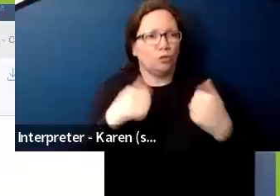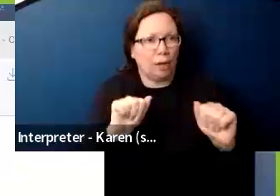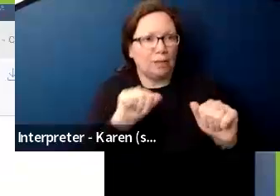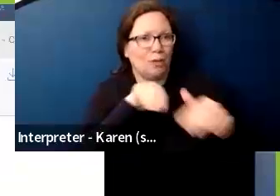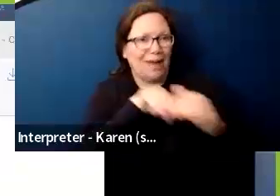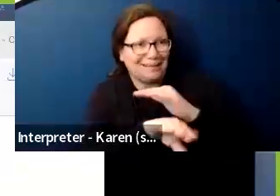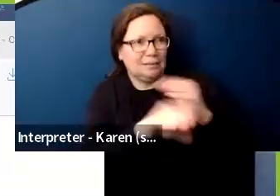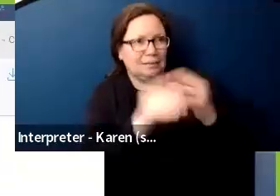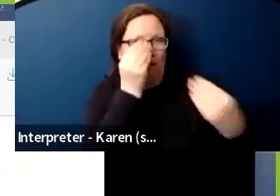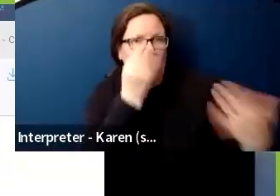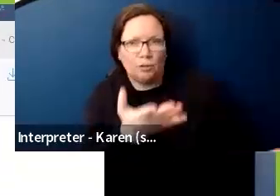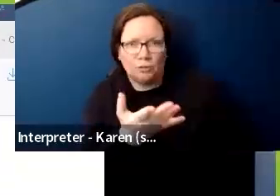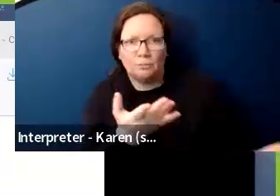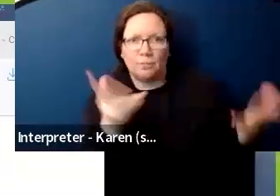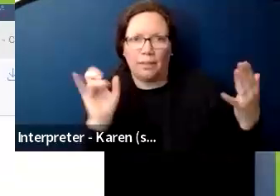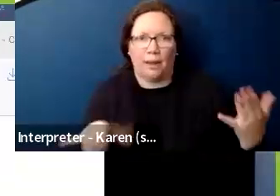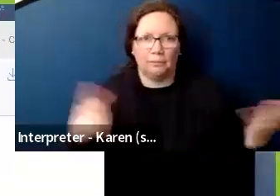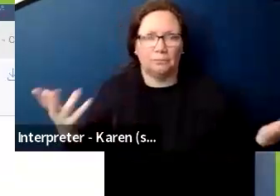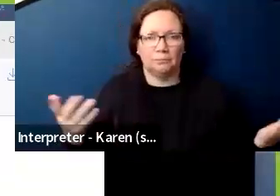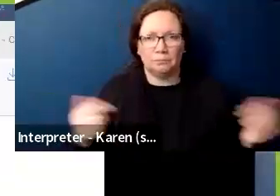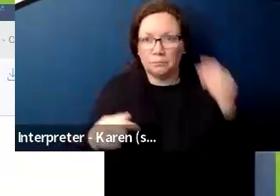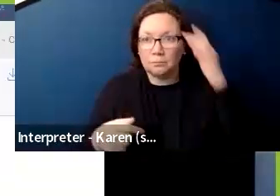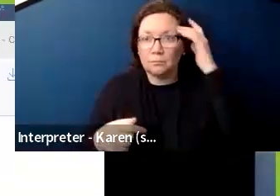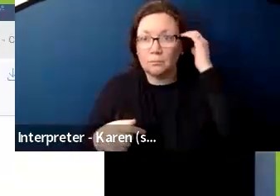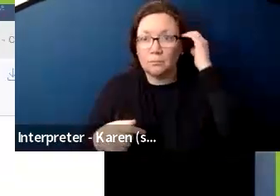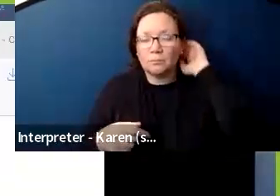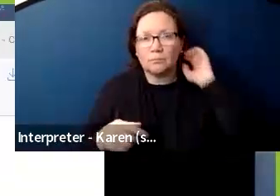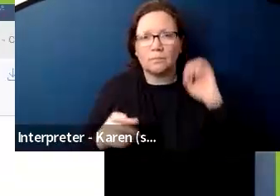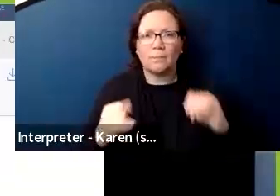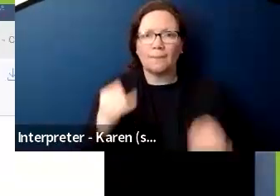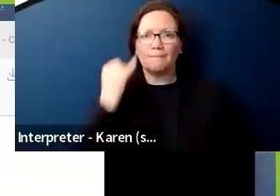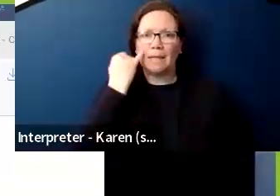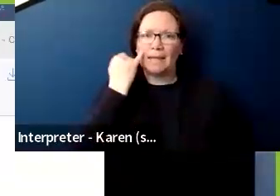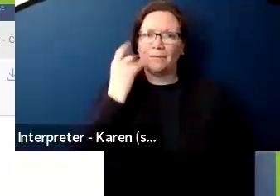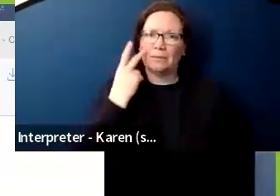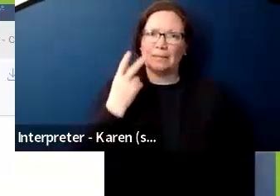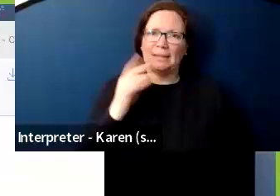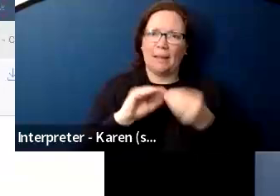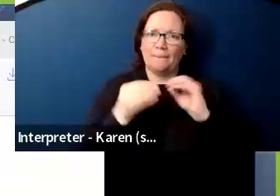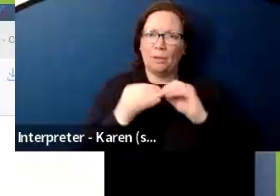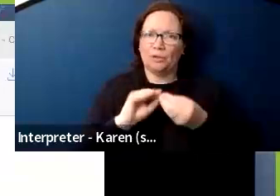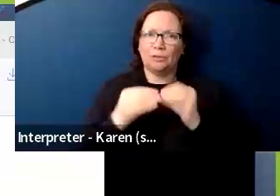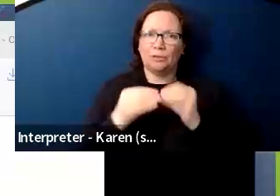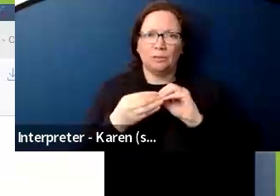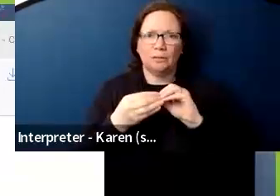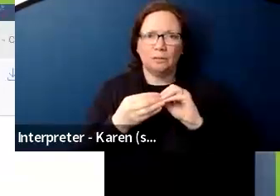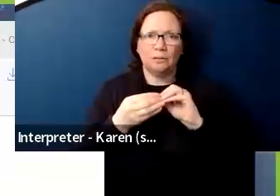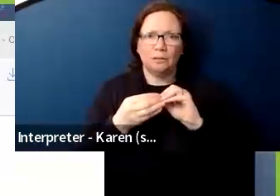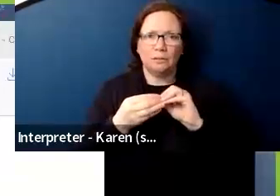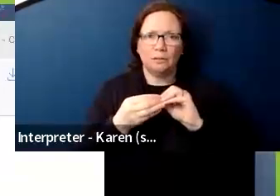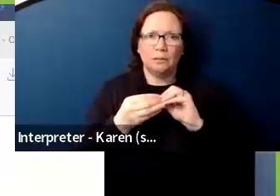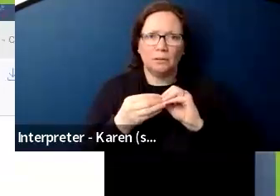right? And if you just look at it at a numbers game of folks who have